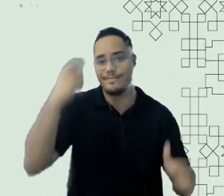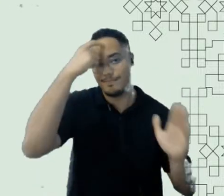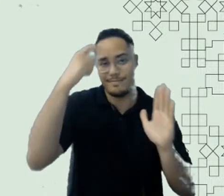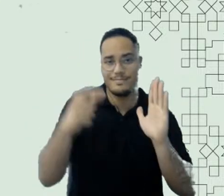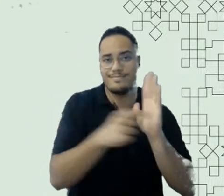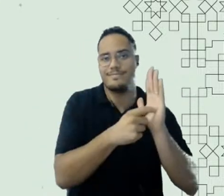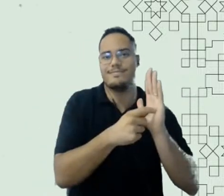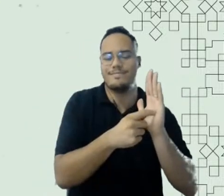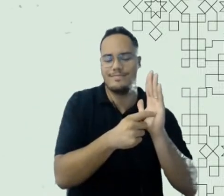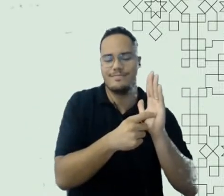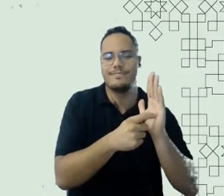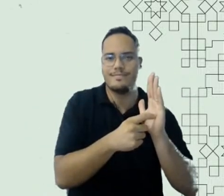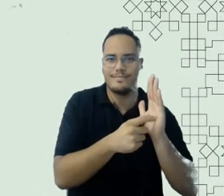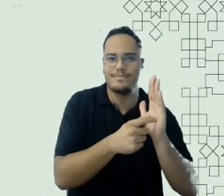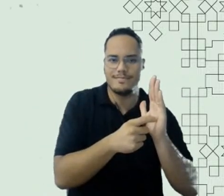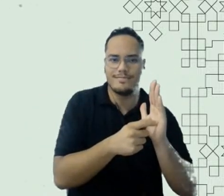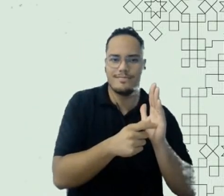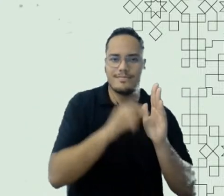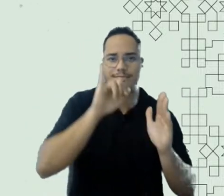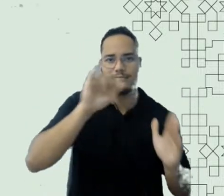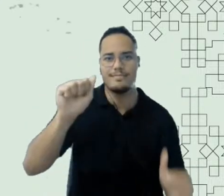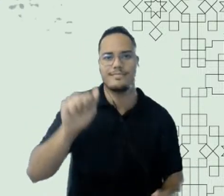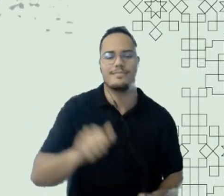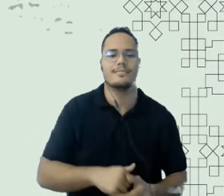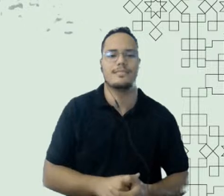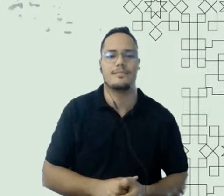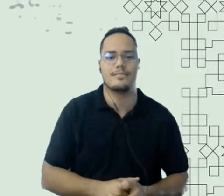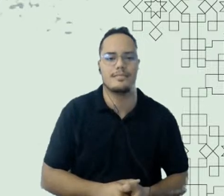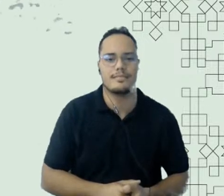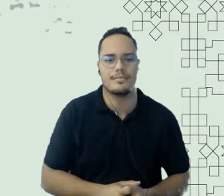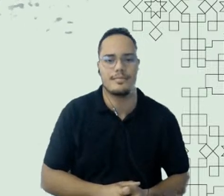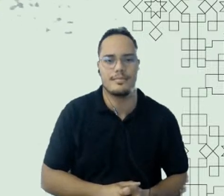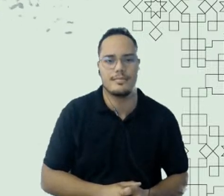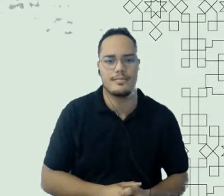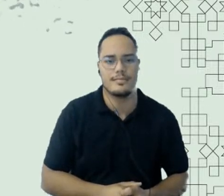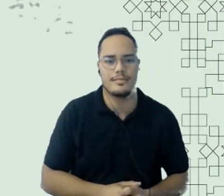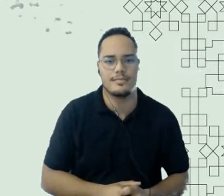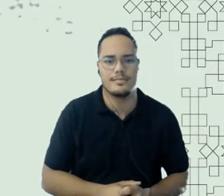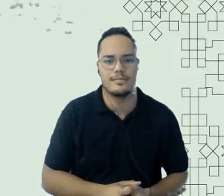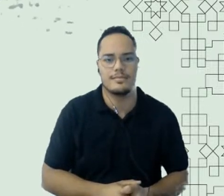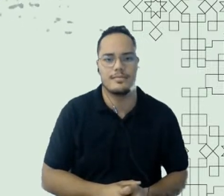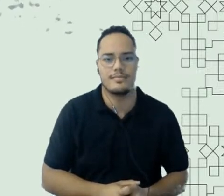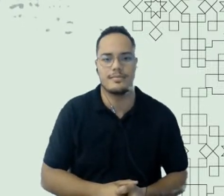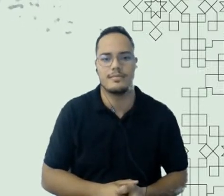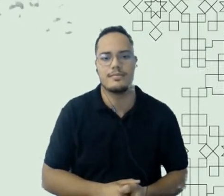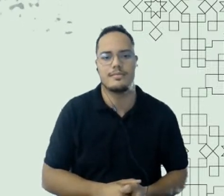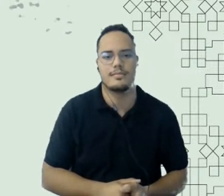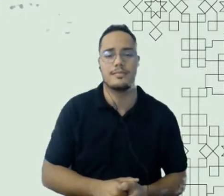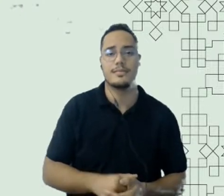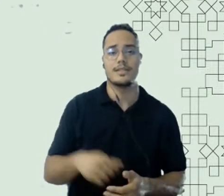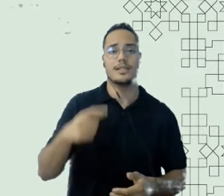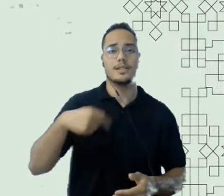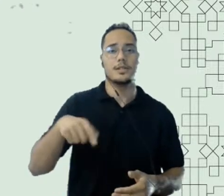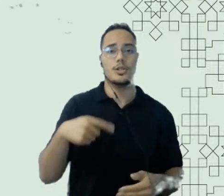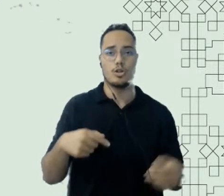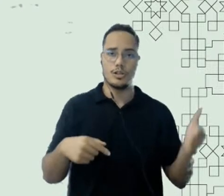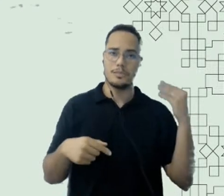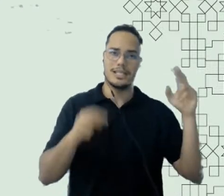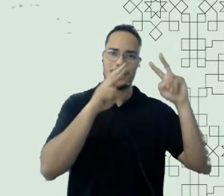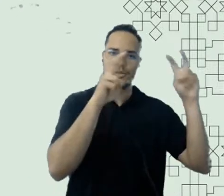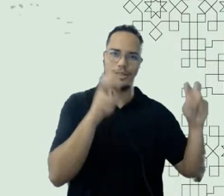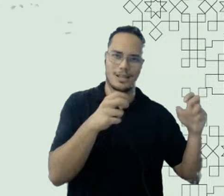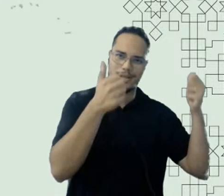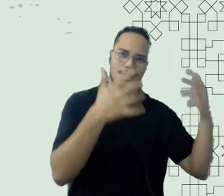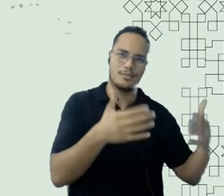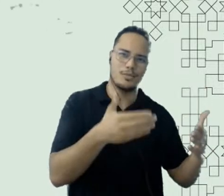opportunity in the 2019 copyright directive, but it's not what you wanted me to talk about. So